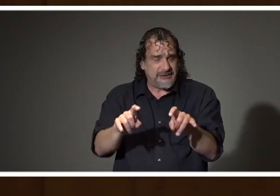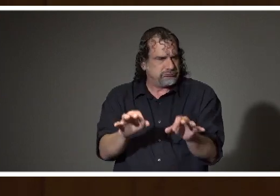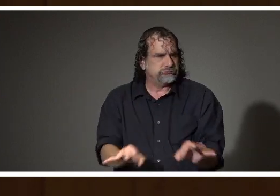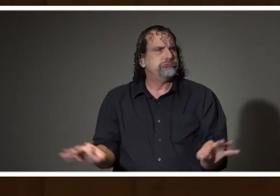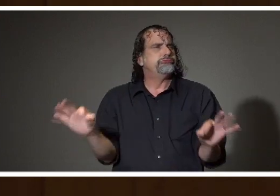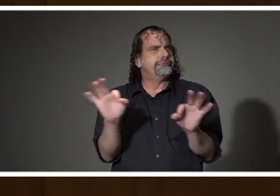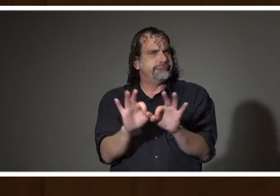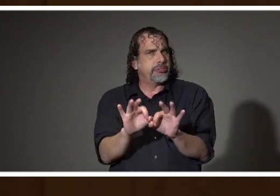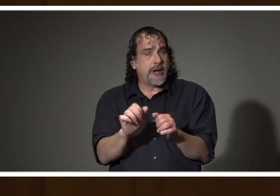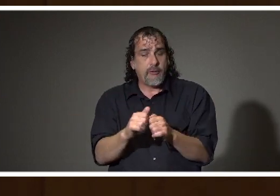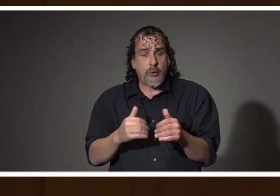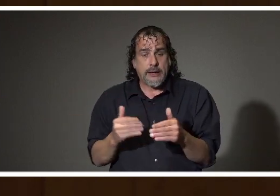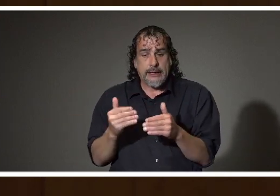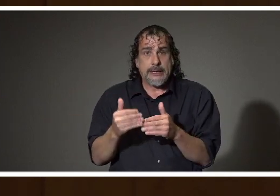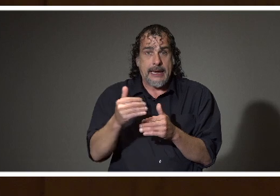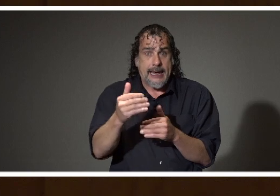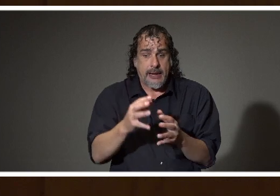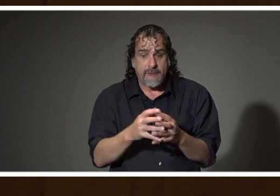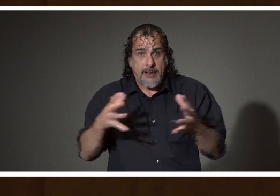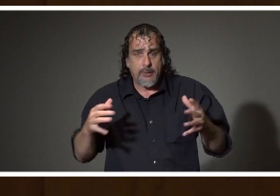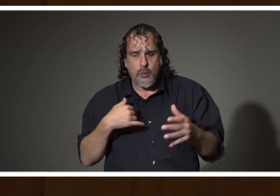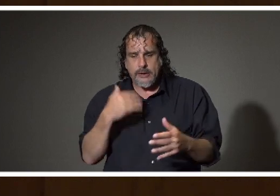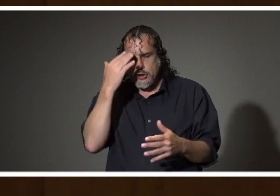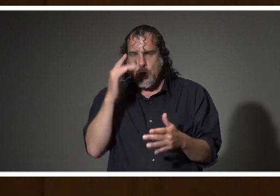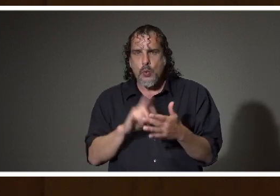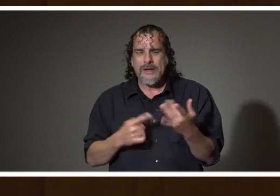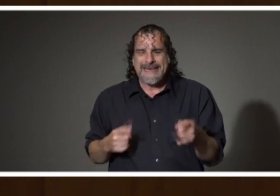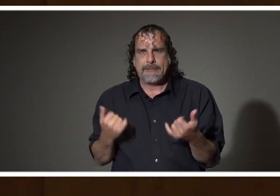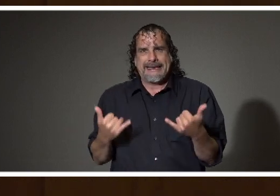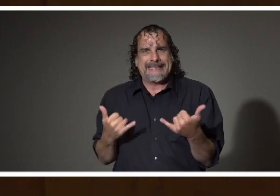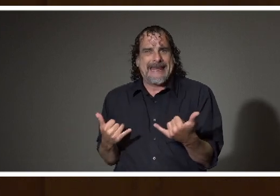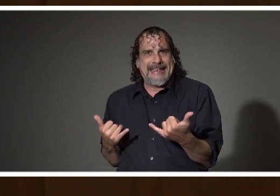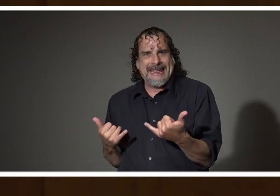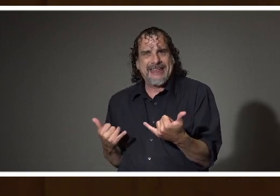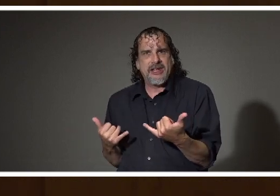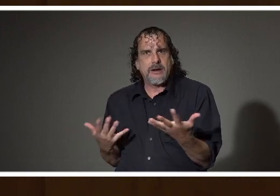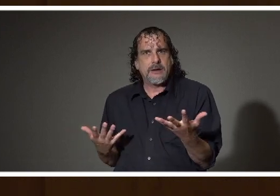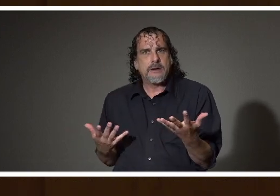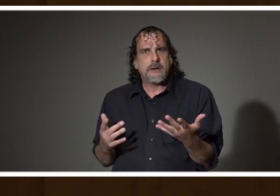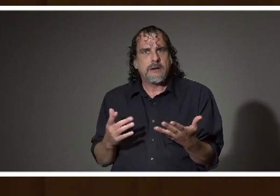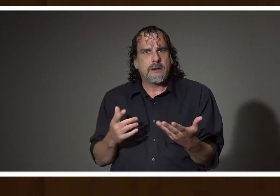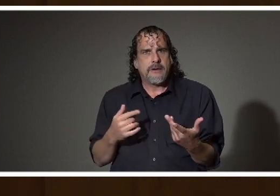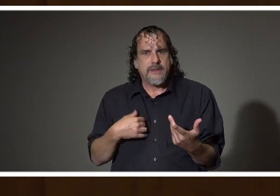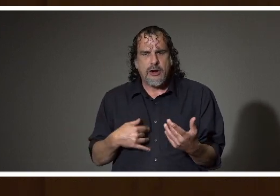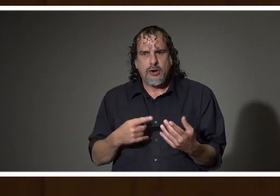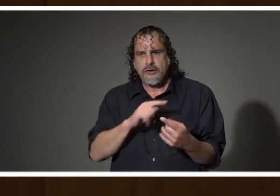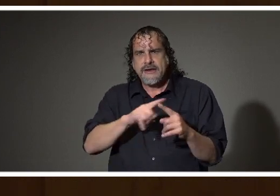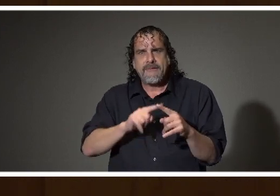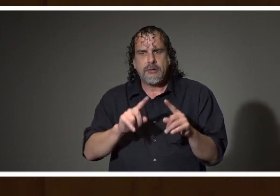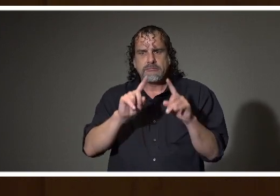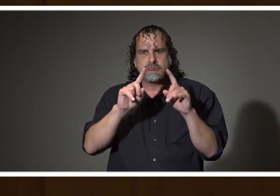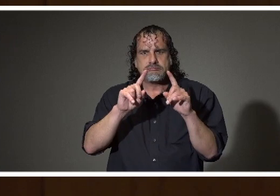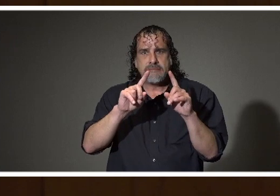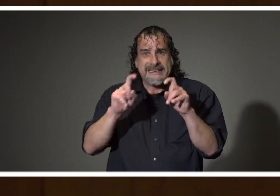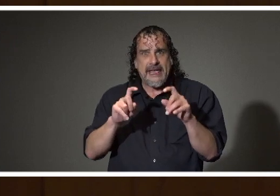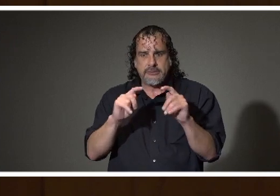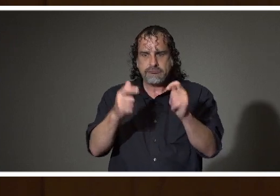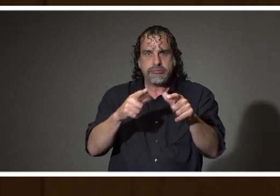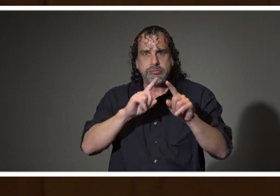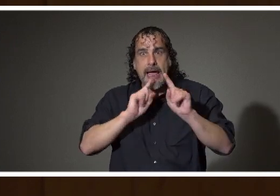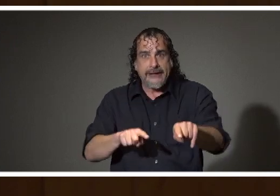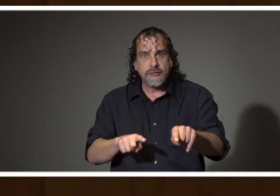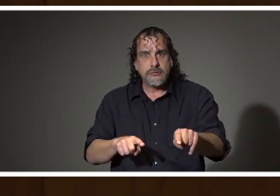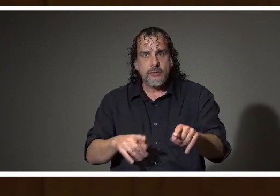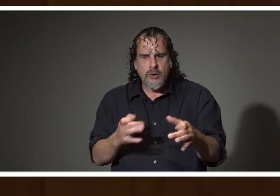want to get ahead of outbreaks, we need to know what's going on immediately. There's different types of rapid, right? And certainly we would like to have access to